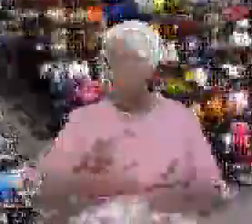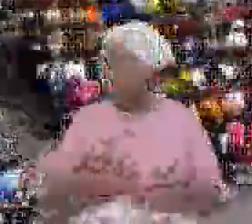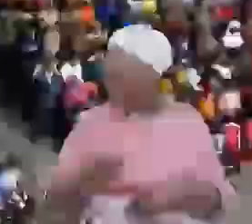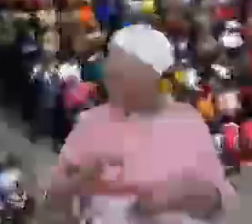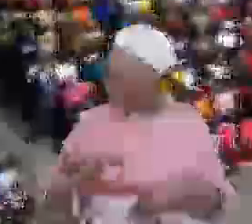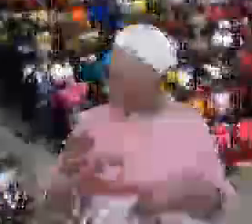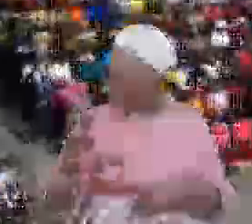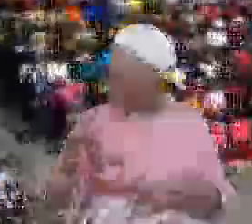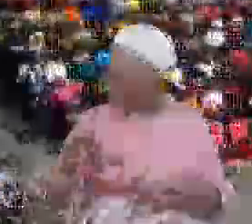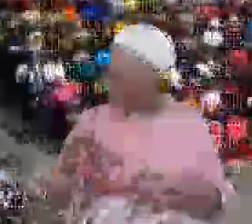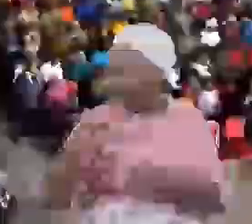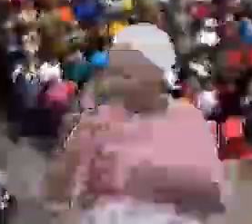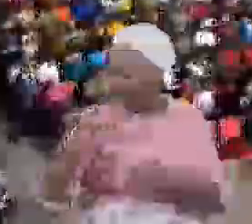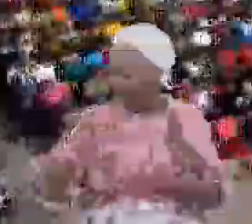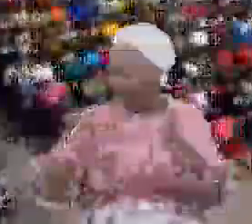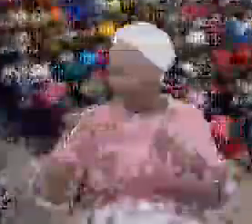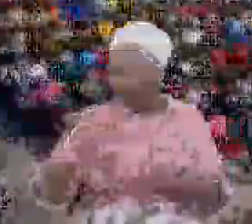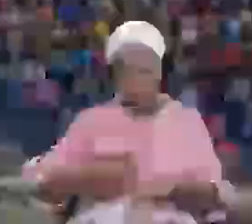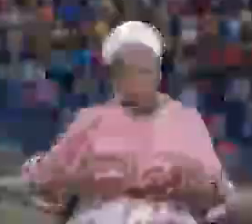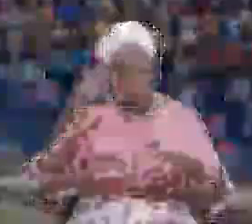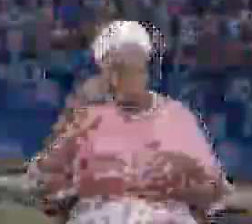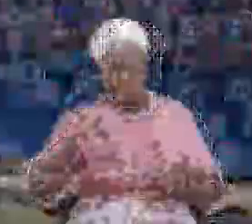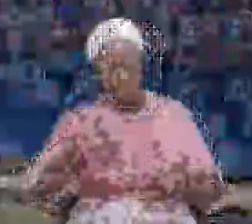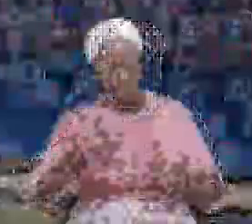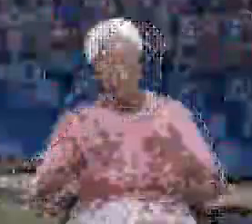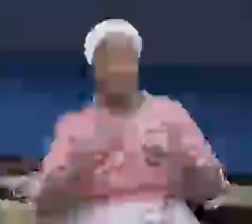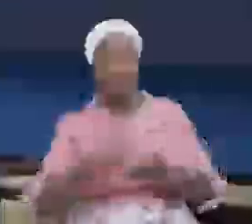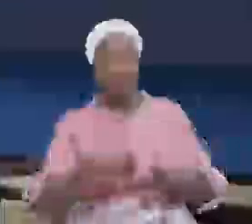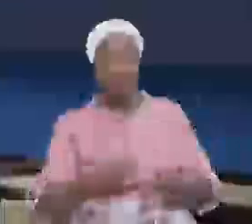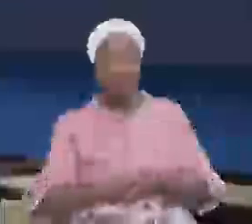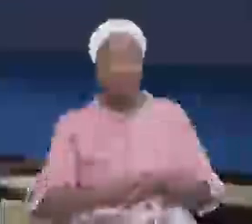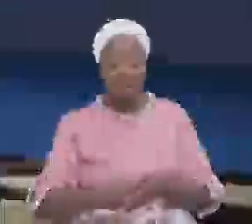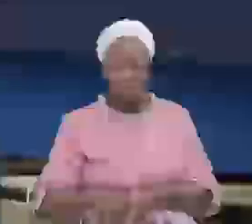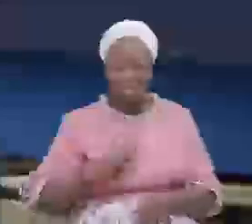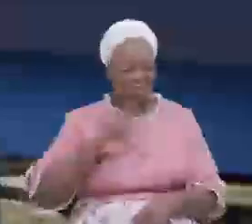my money and my riches, I cannot do that.